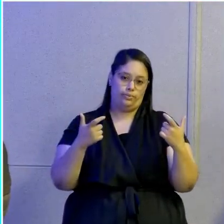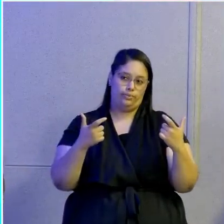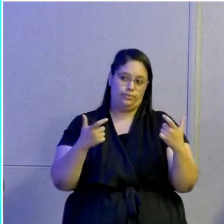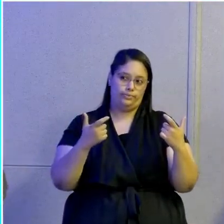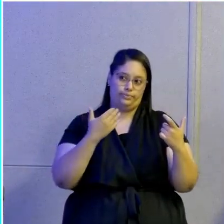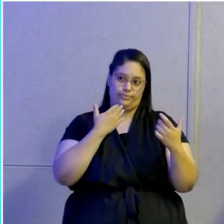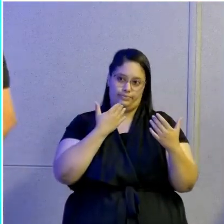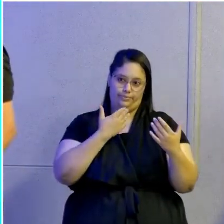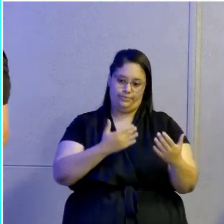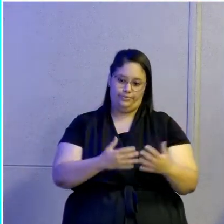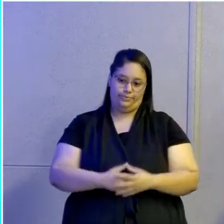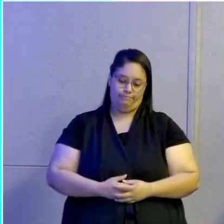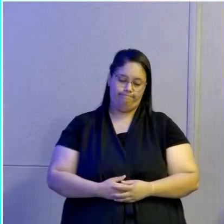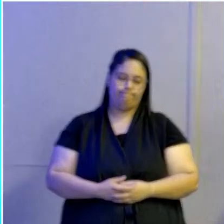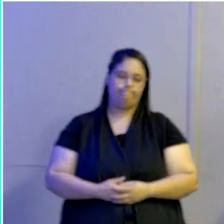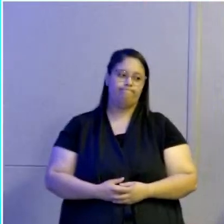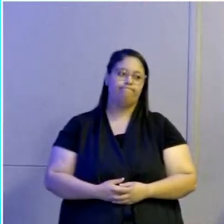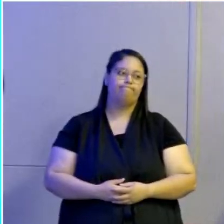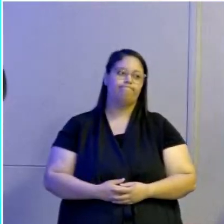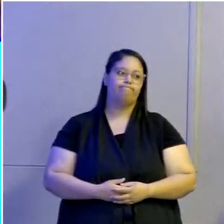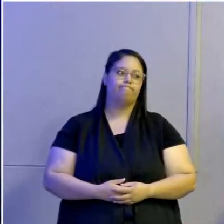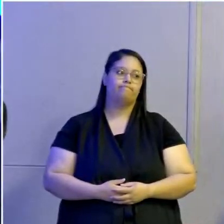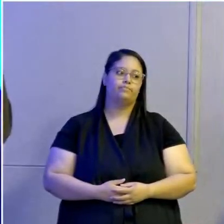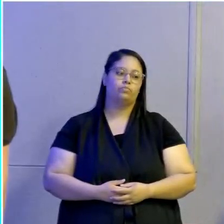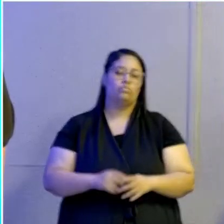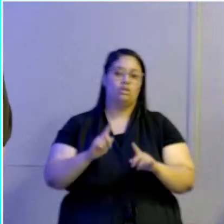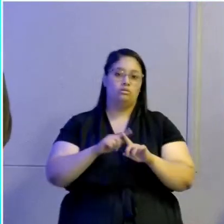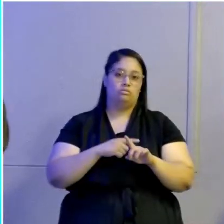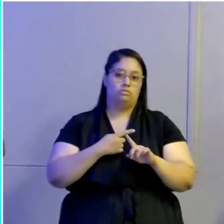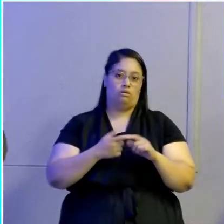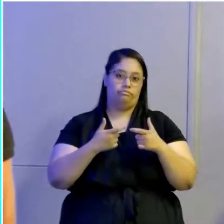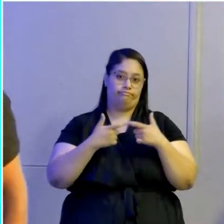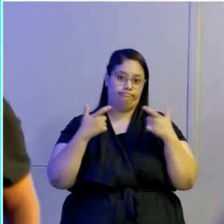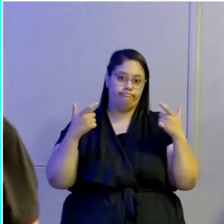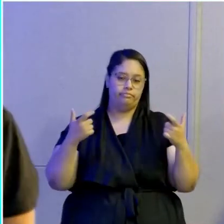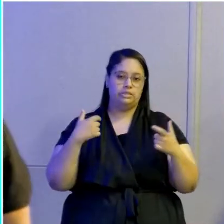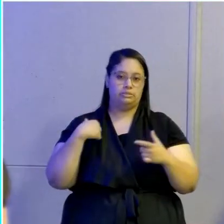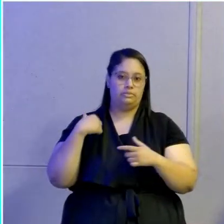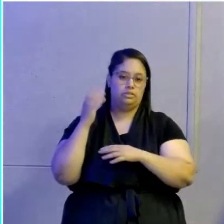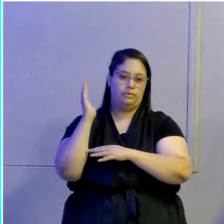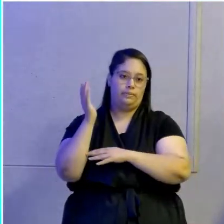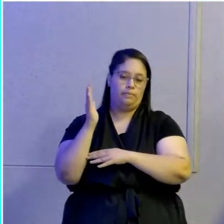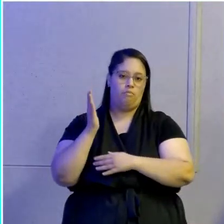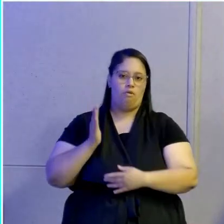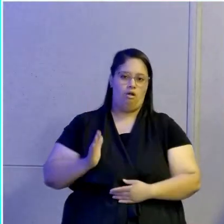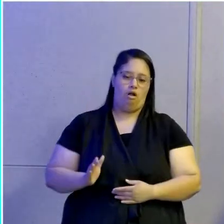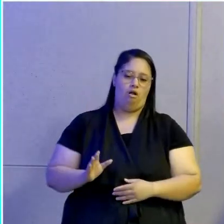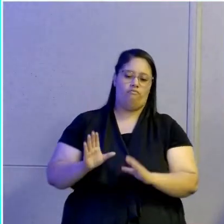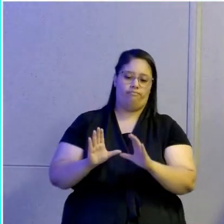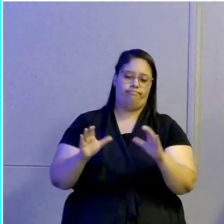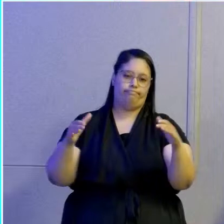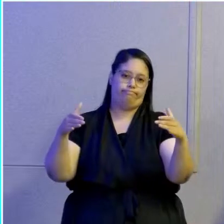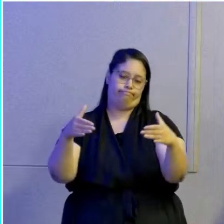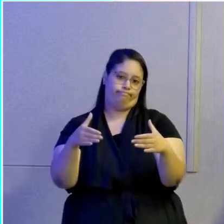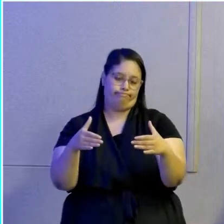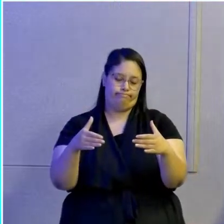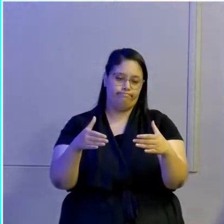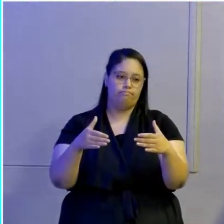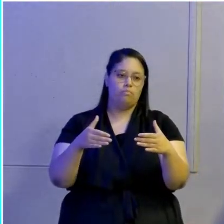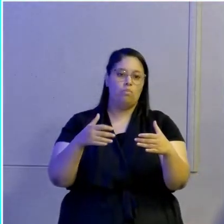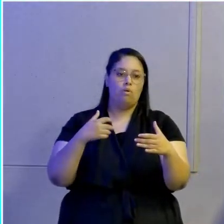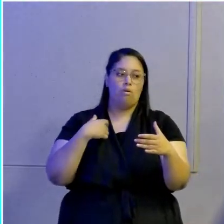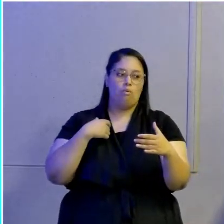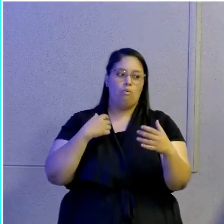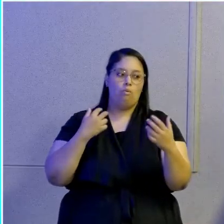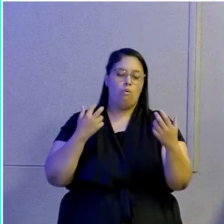Thank you. It's a huge task to speak on behalf of the consortium, and I hope I